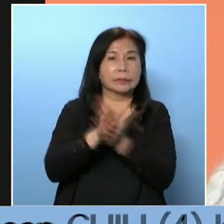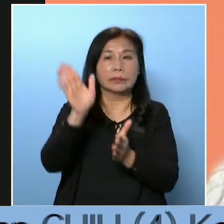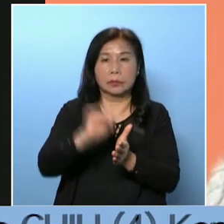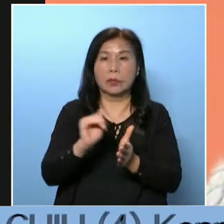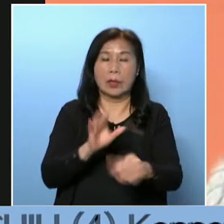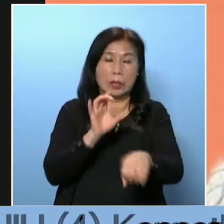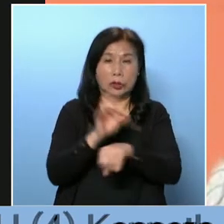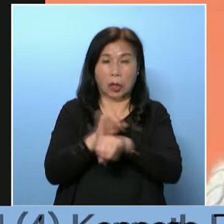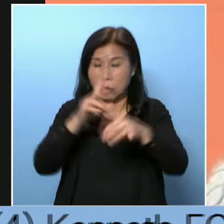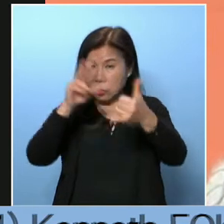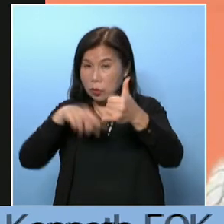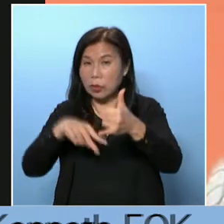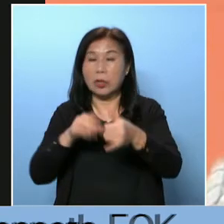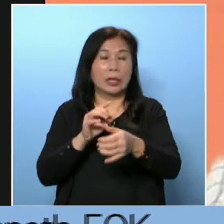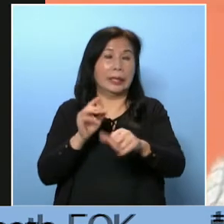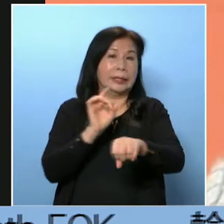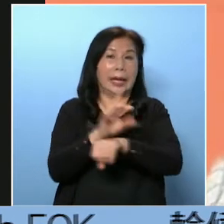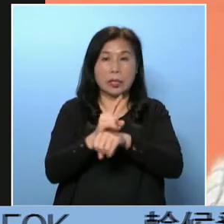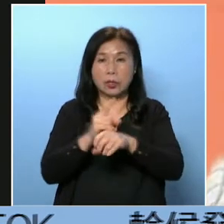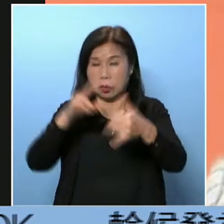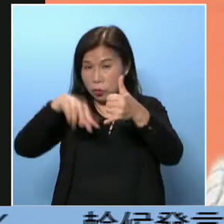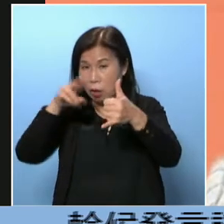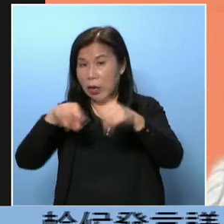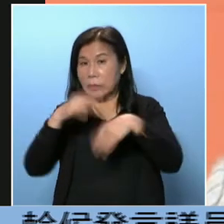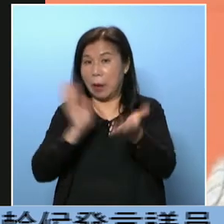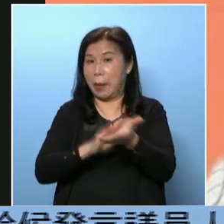thirdly, early diagnosis and